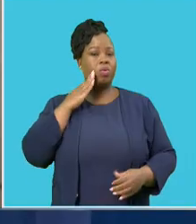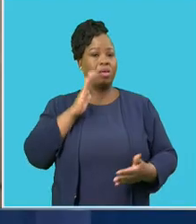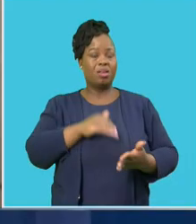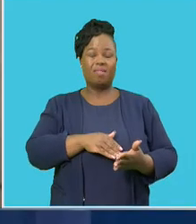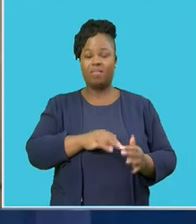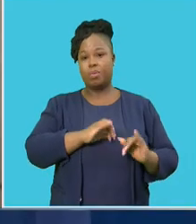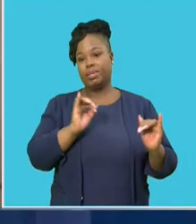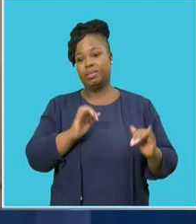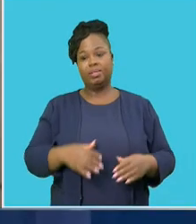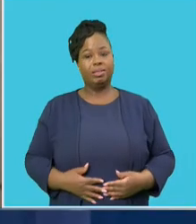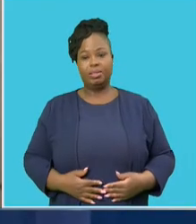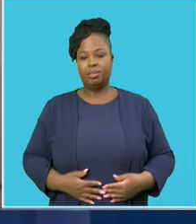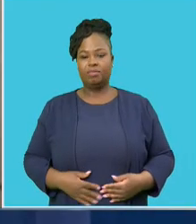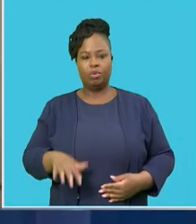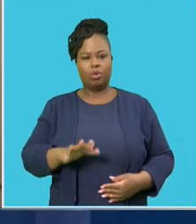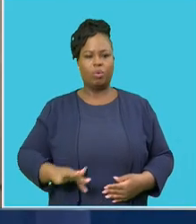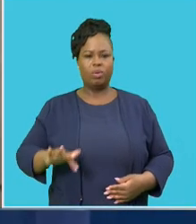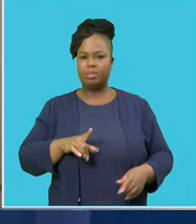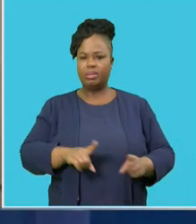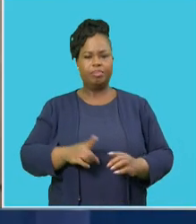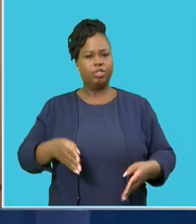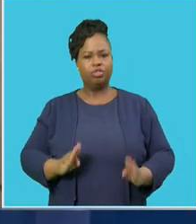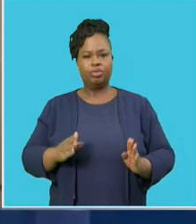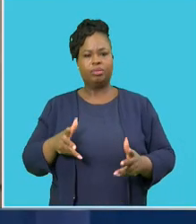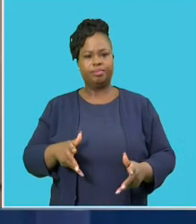kama meliyaku kahwini